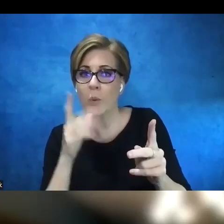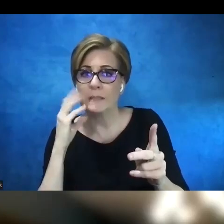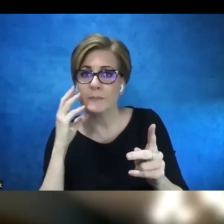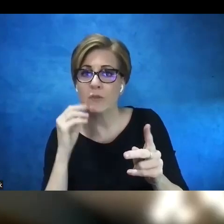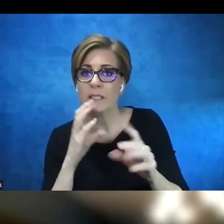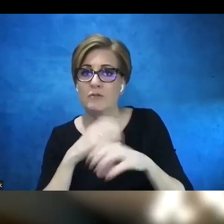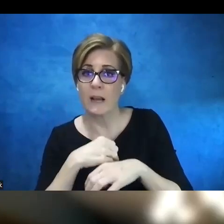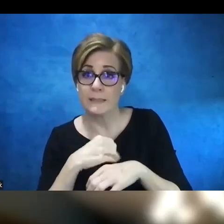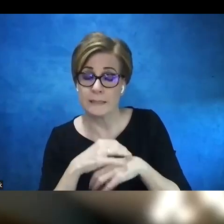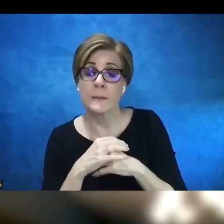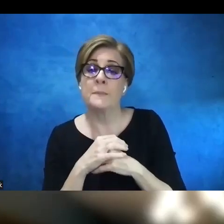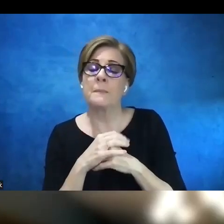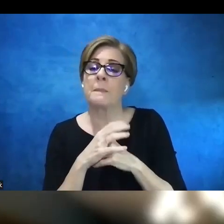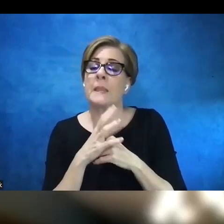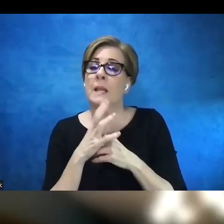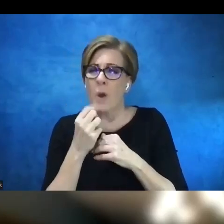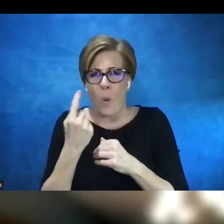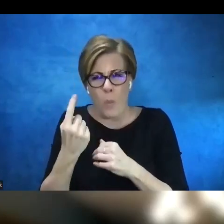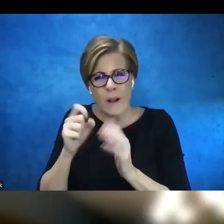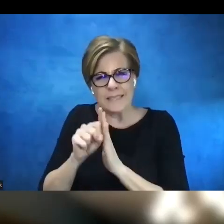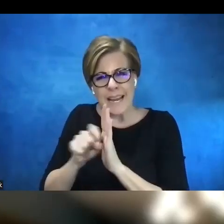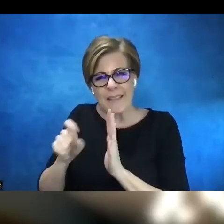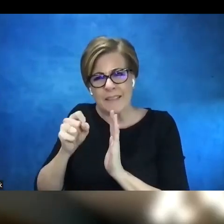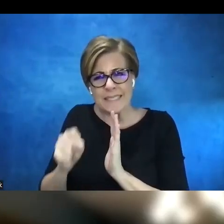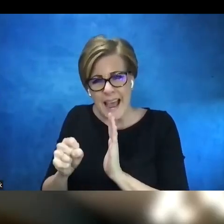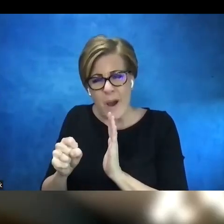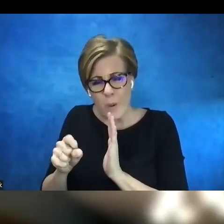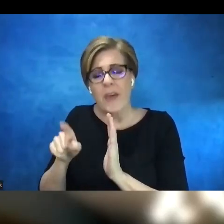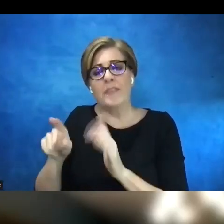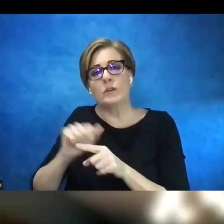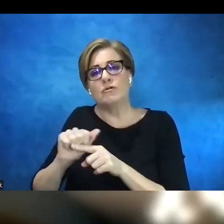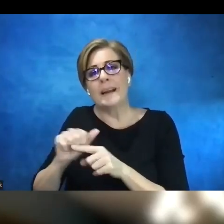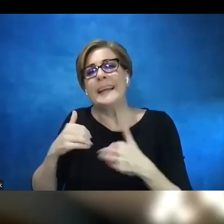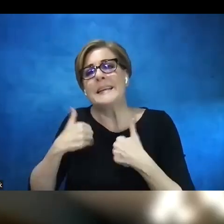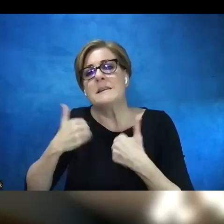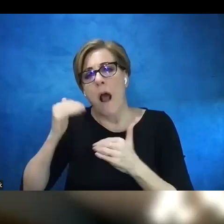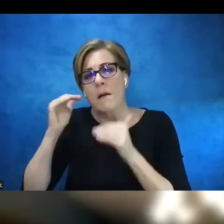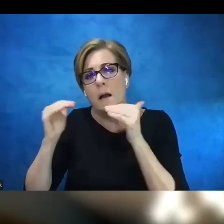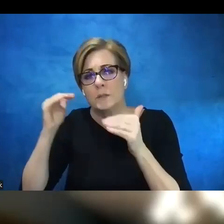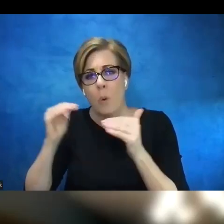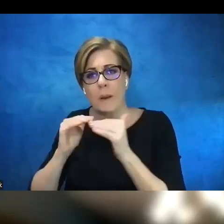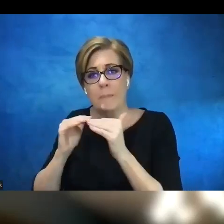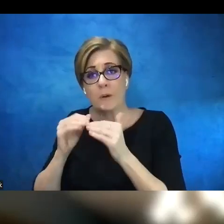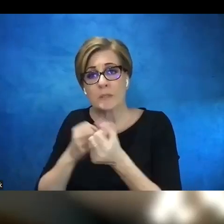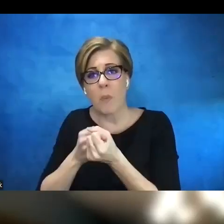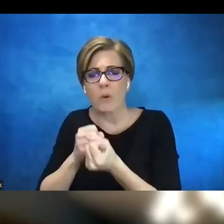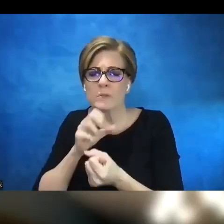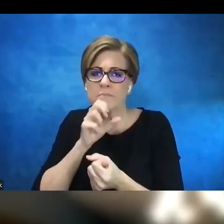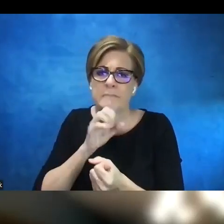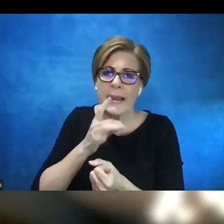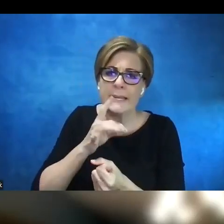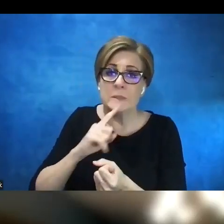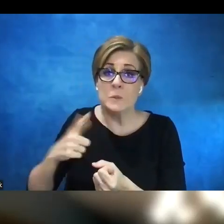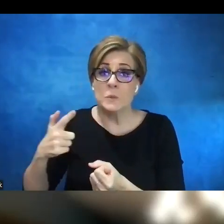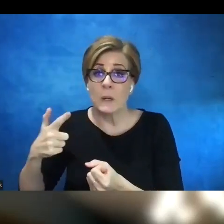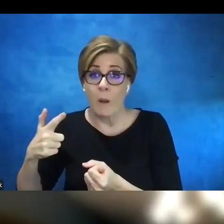those strategies is from one state in the South, where they're training young adult peer supporters between the ages of 18 and 21